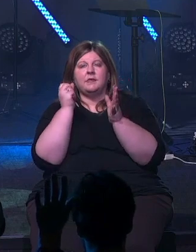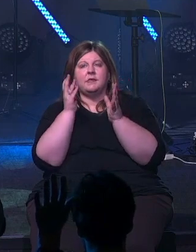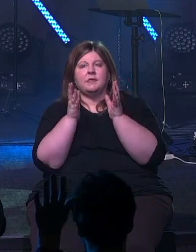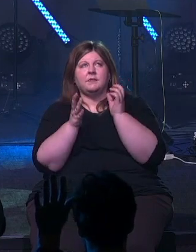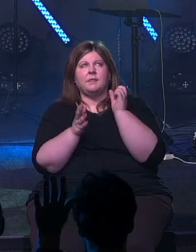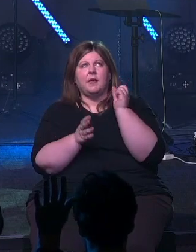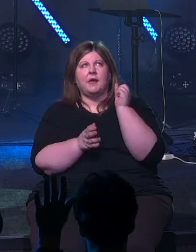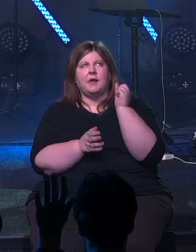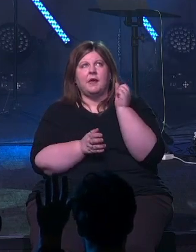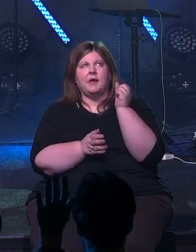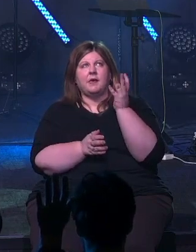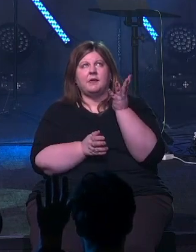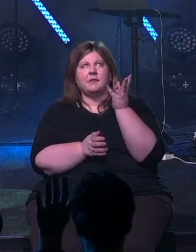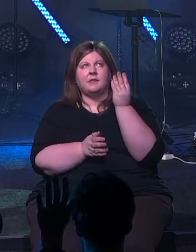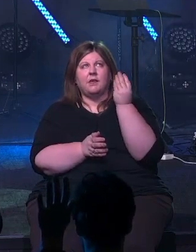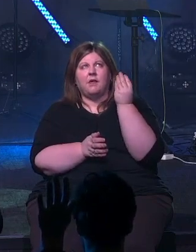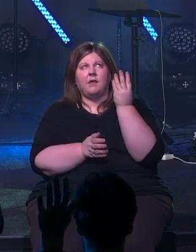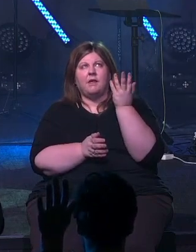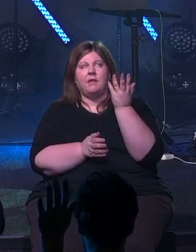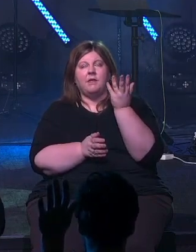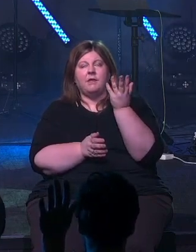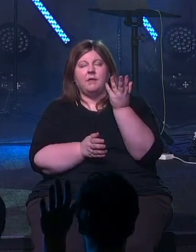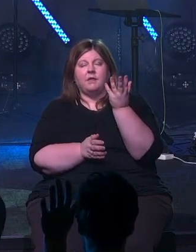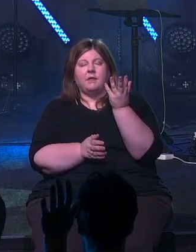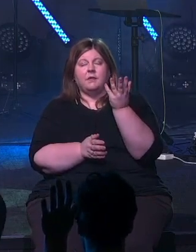This is my